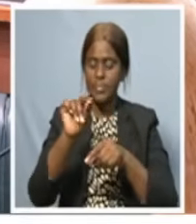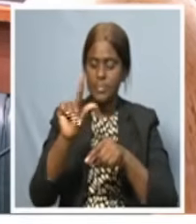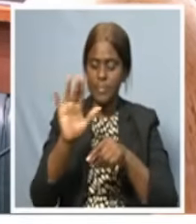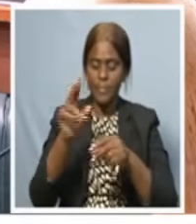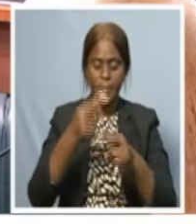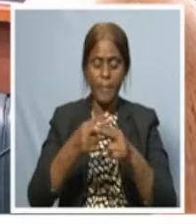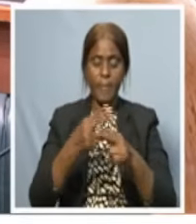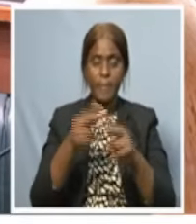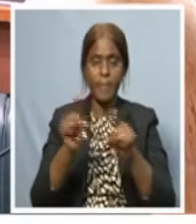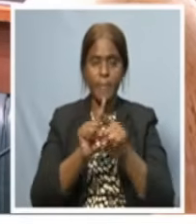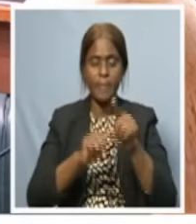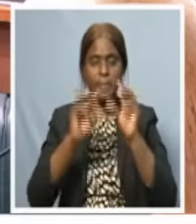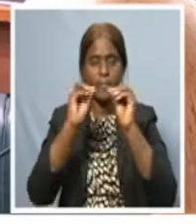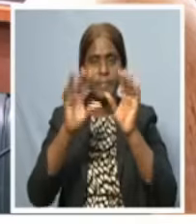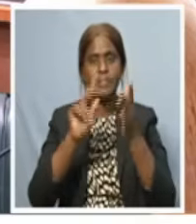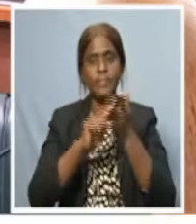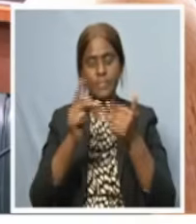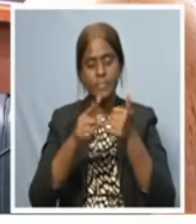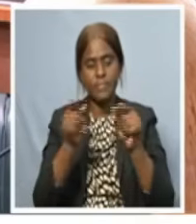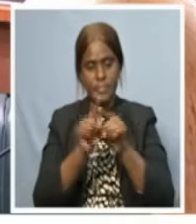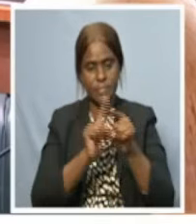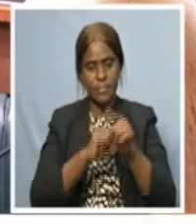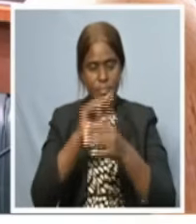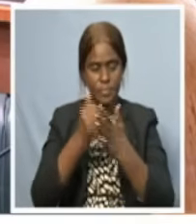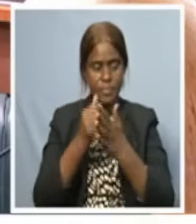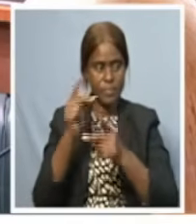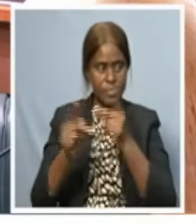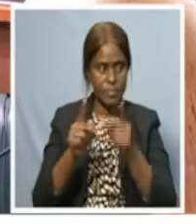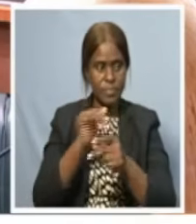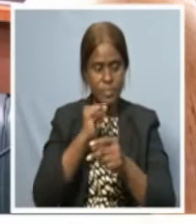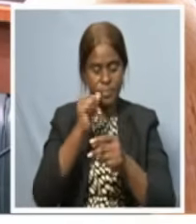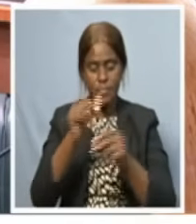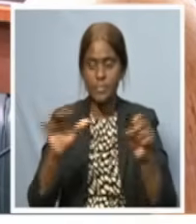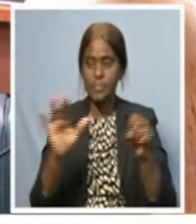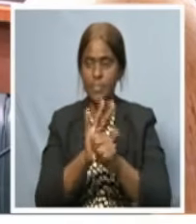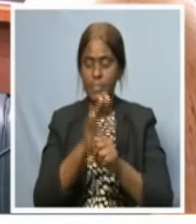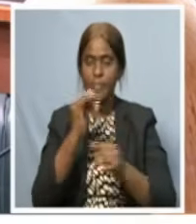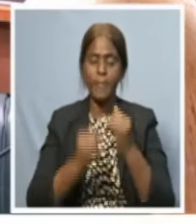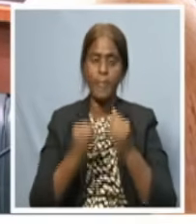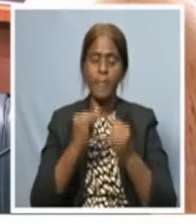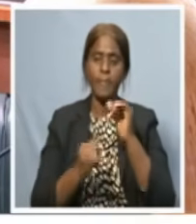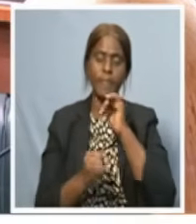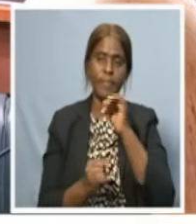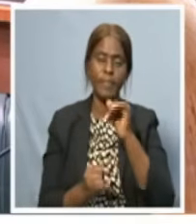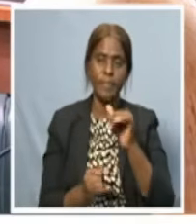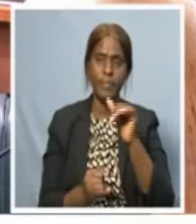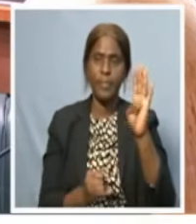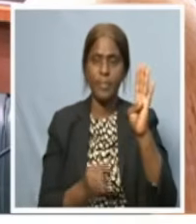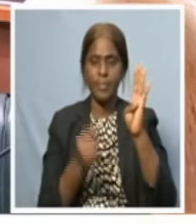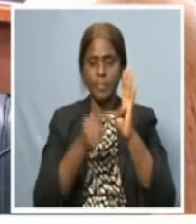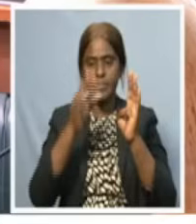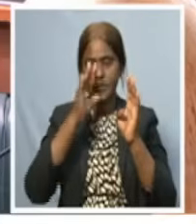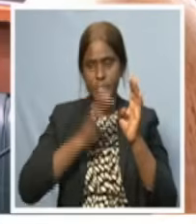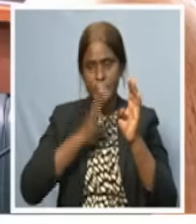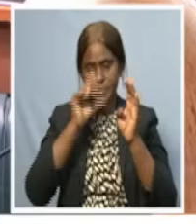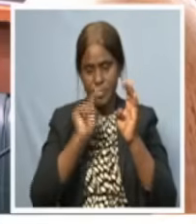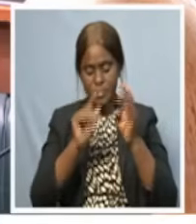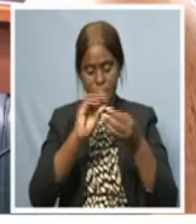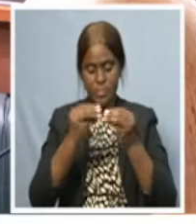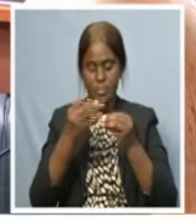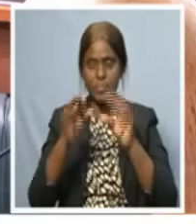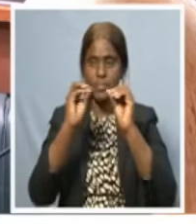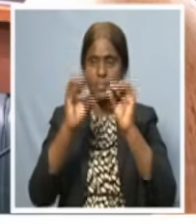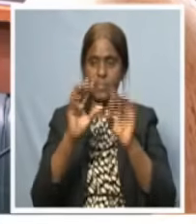2025 net teacher recruitment exercise, as the process has not yet been fully concluded. B, Madam Speaker, the number of